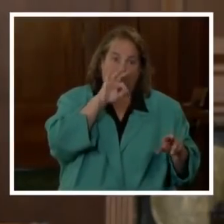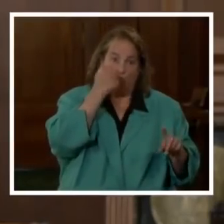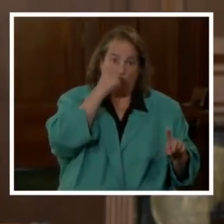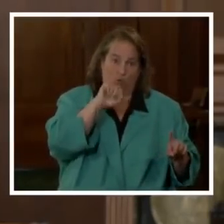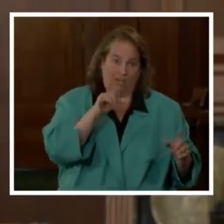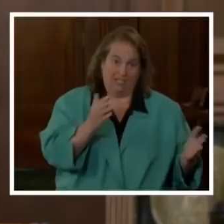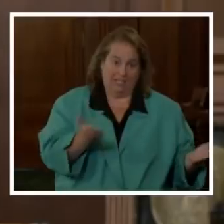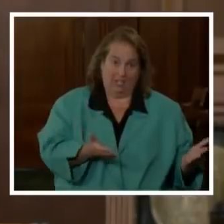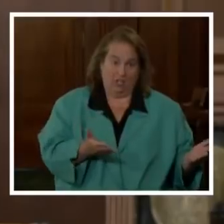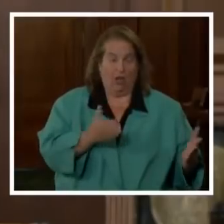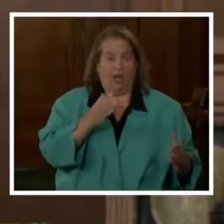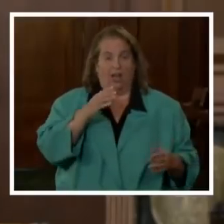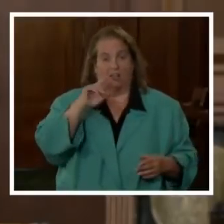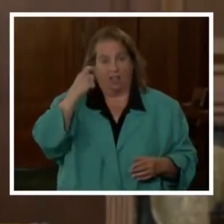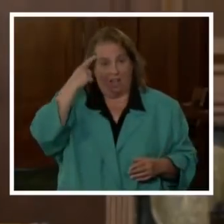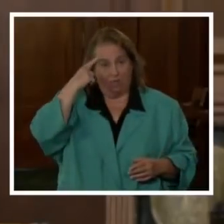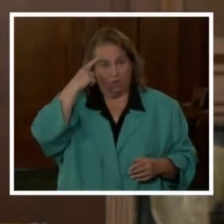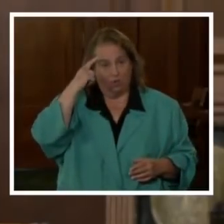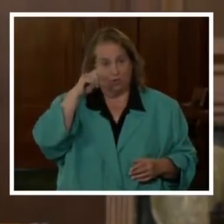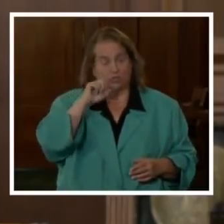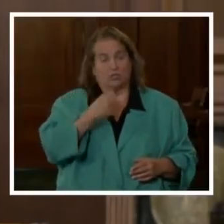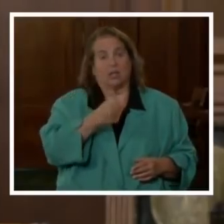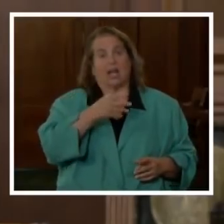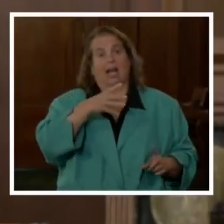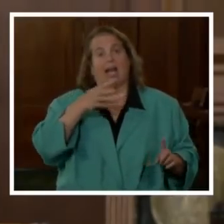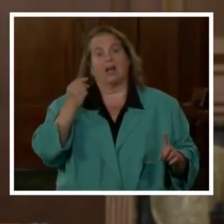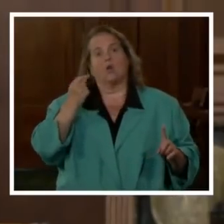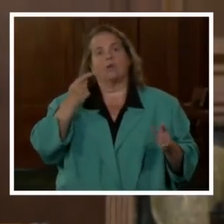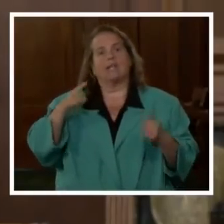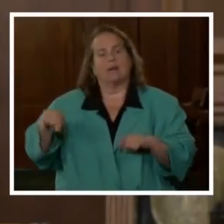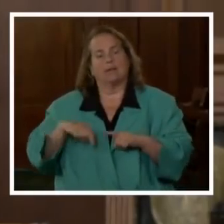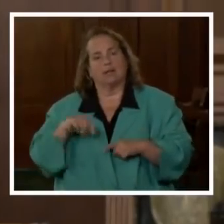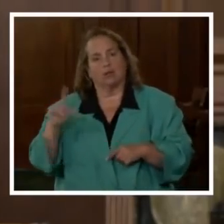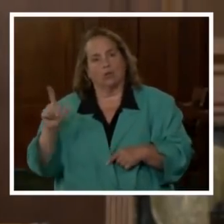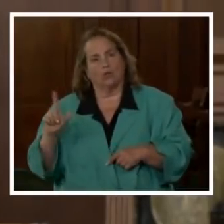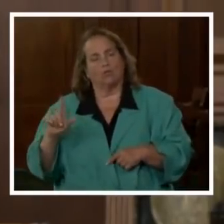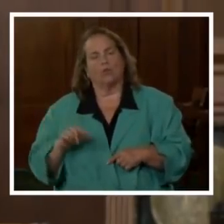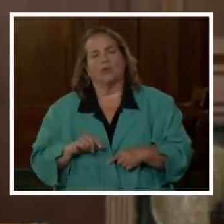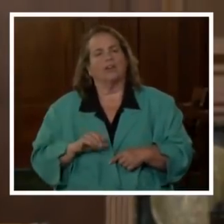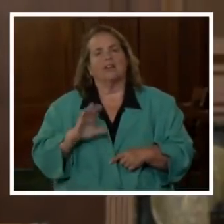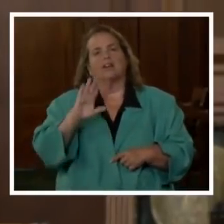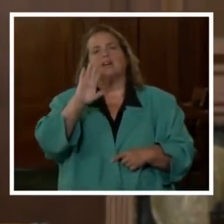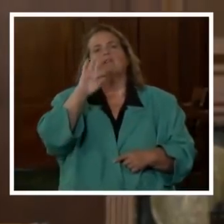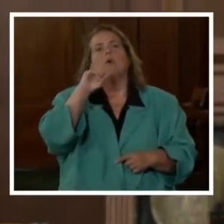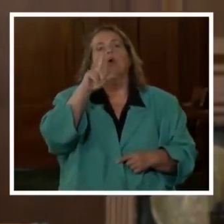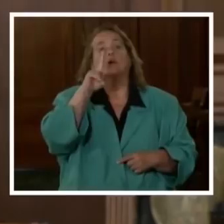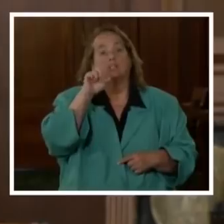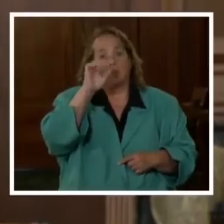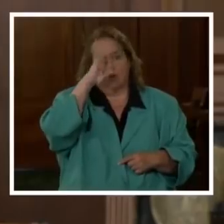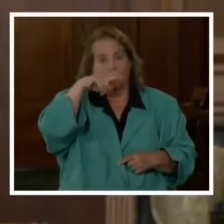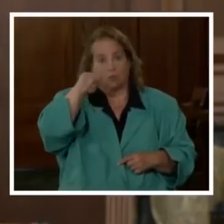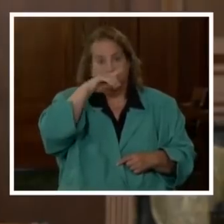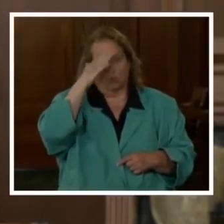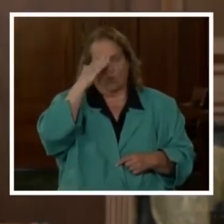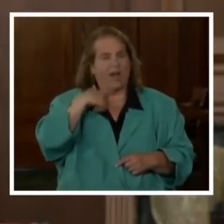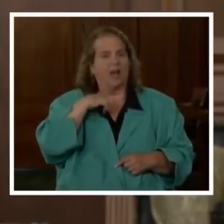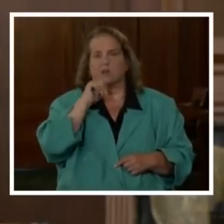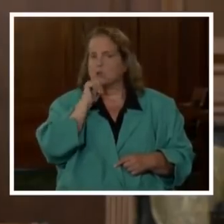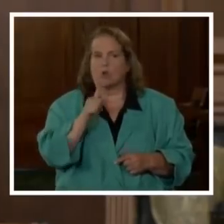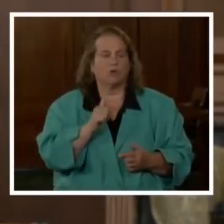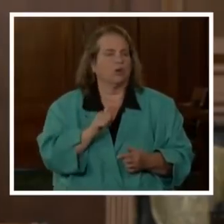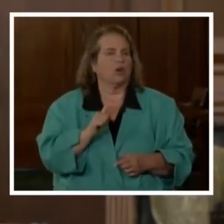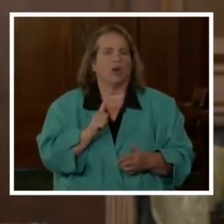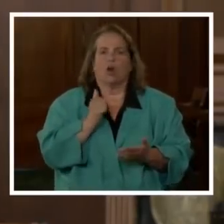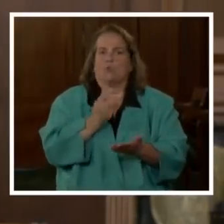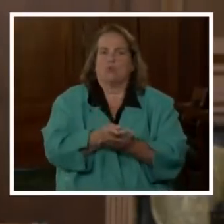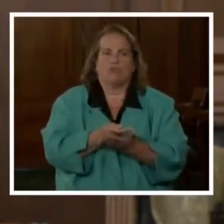at the governor's mansion and what's going on in Louisville. Well, folks, I hope you all know that I certainly don't approve